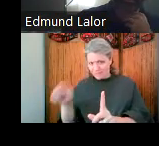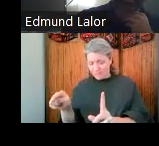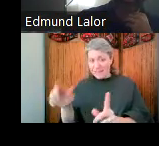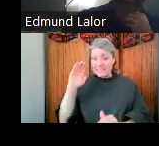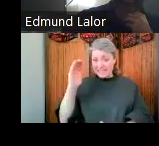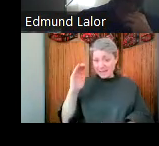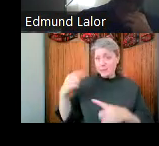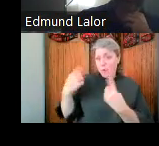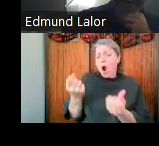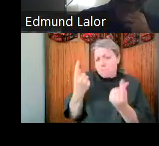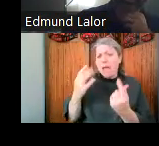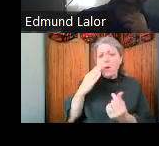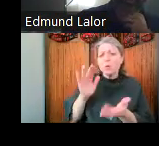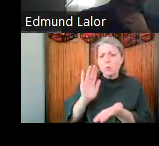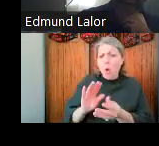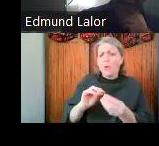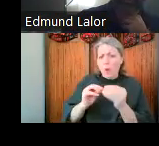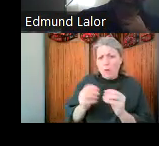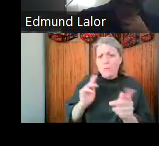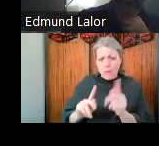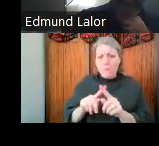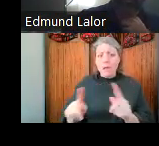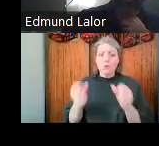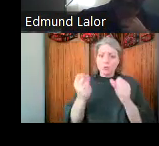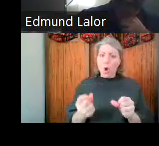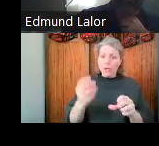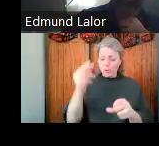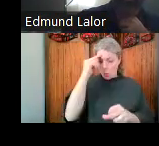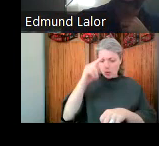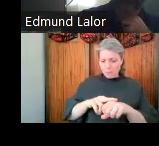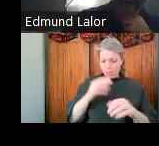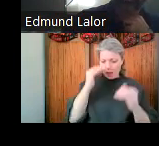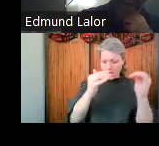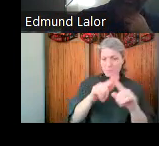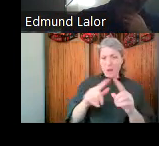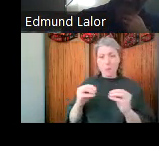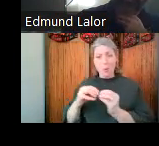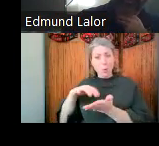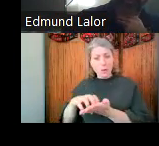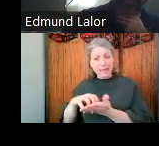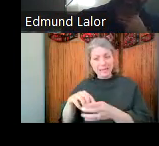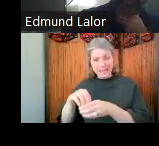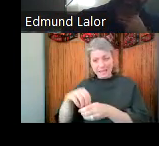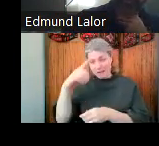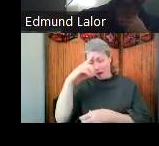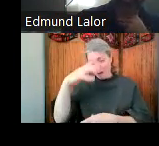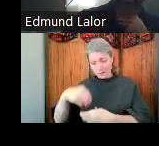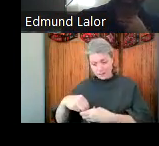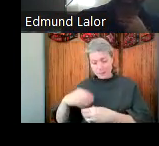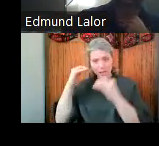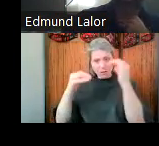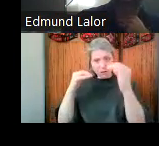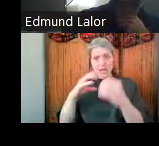only small numbers, to be quite strong in the neurotypical adults, and perhaps somewhat weaker in the adults with autism